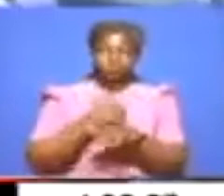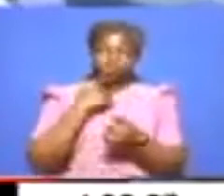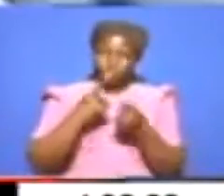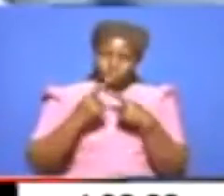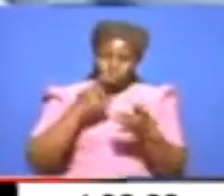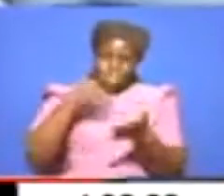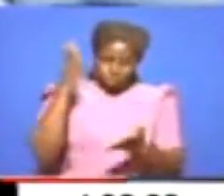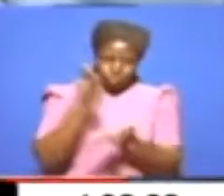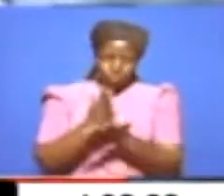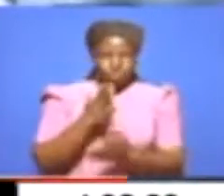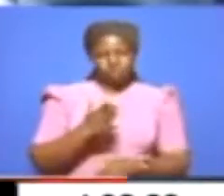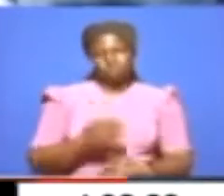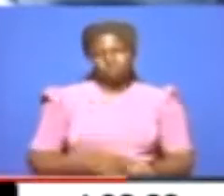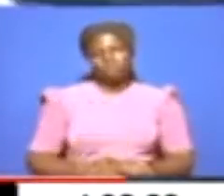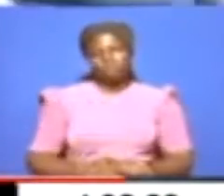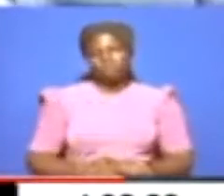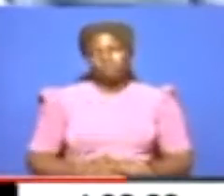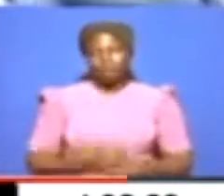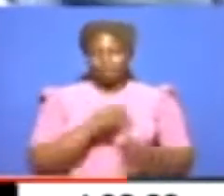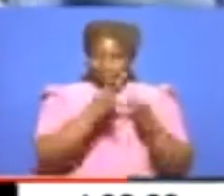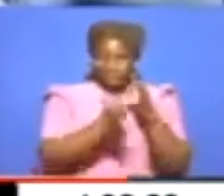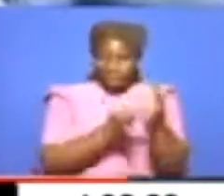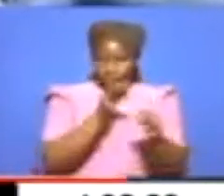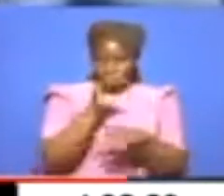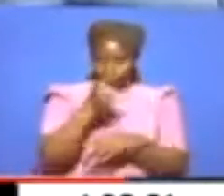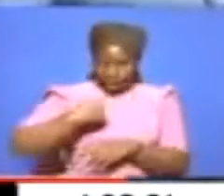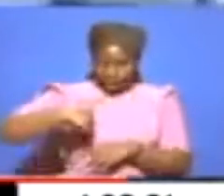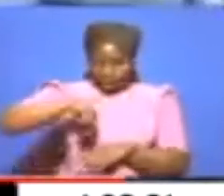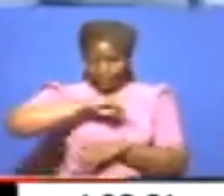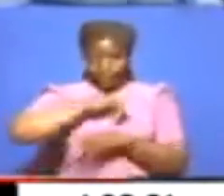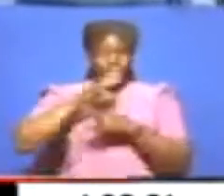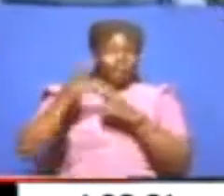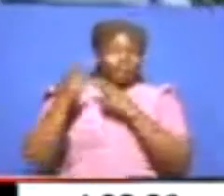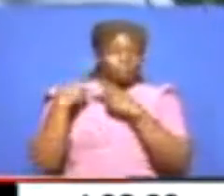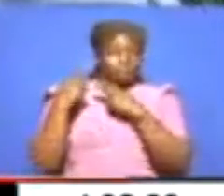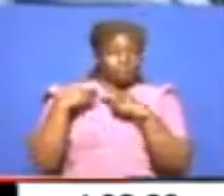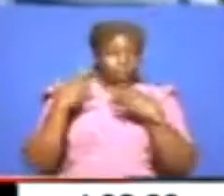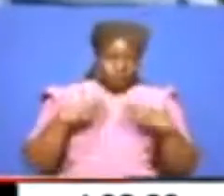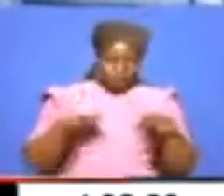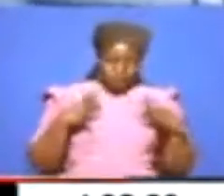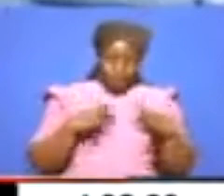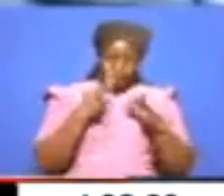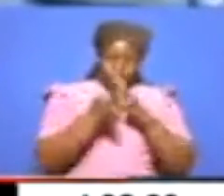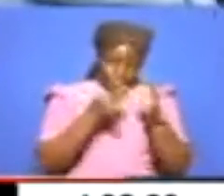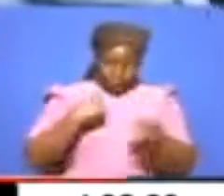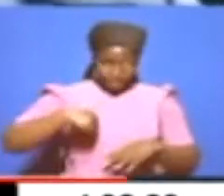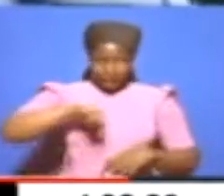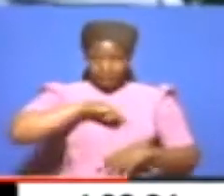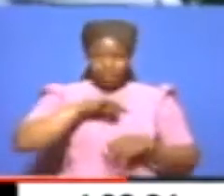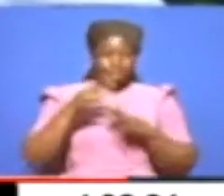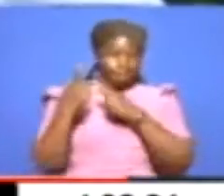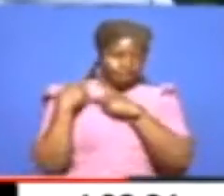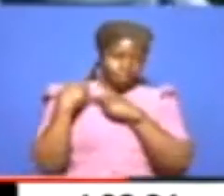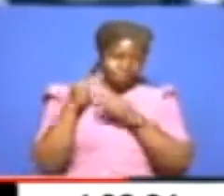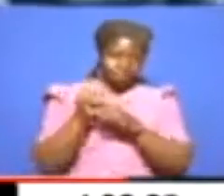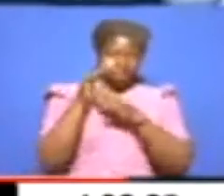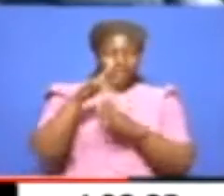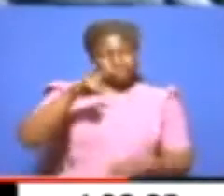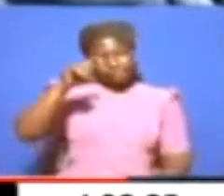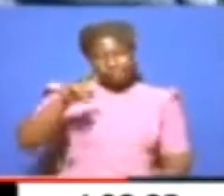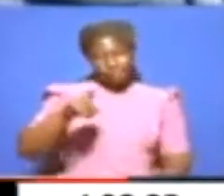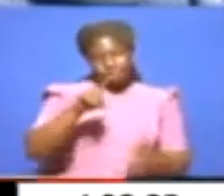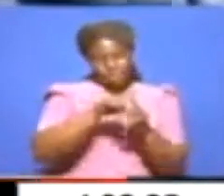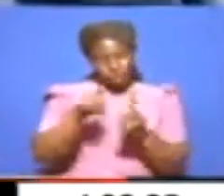due. If we are responsible citizens and if we are responsible leaders, it is always also important